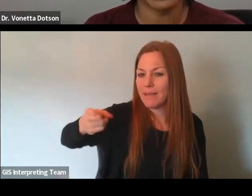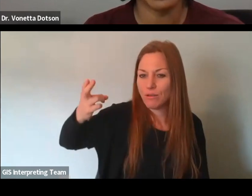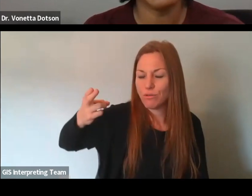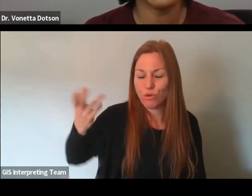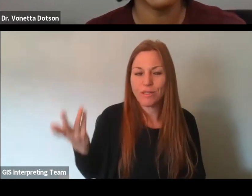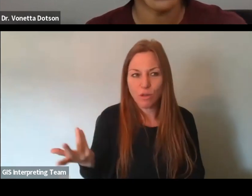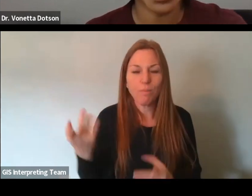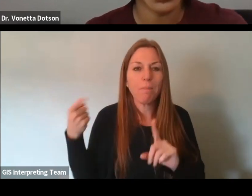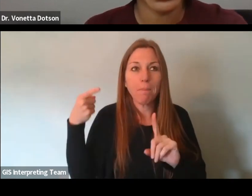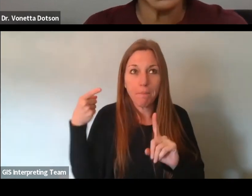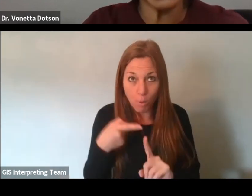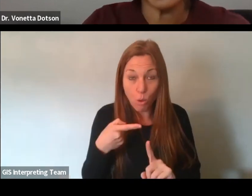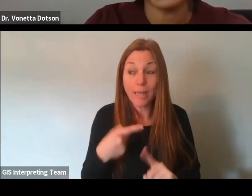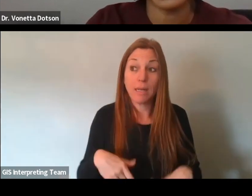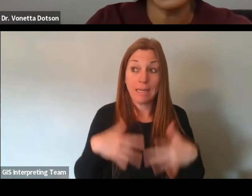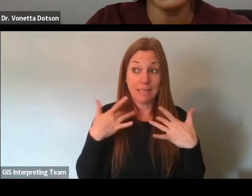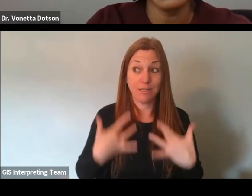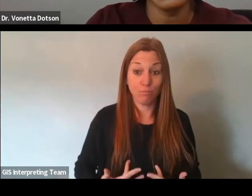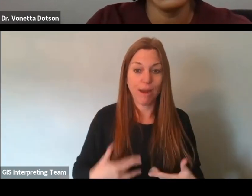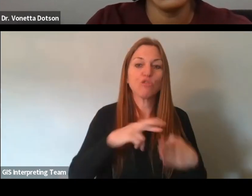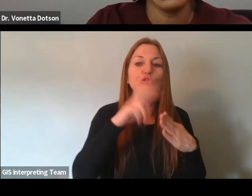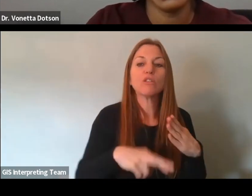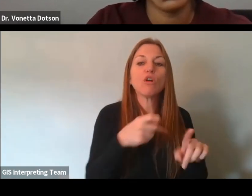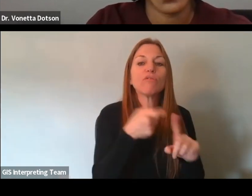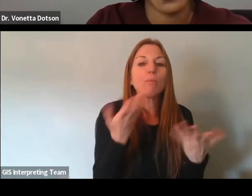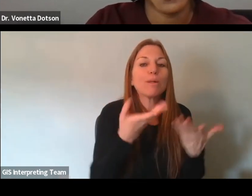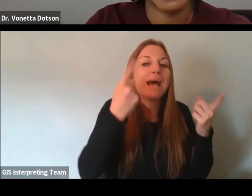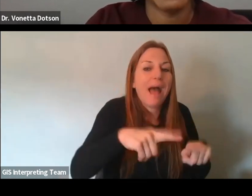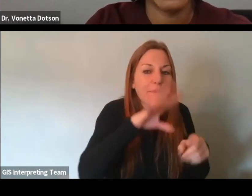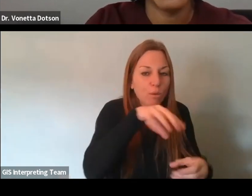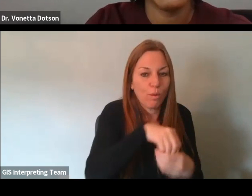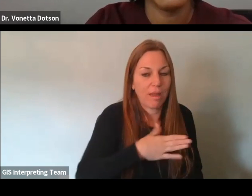of what's happening in your brain is what's going on with your vascular system.